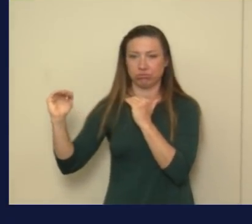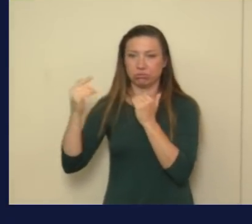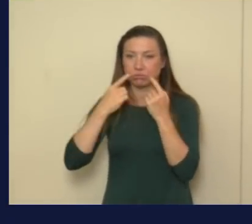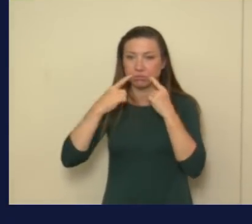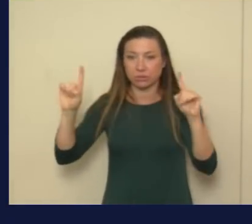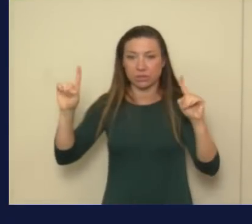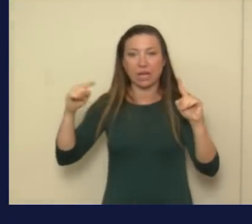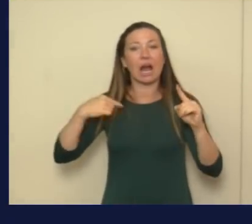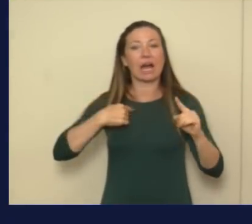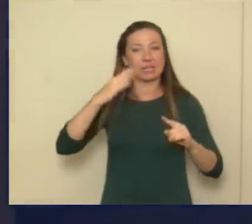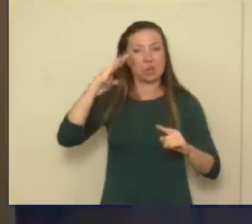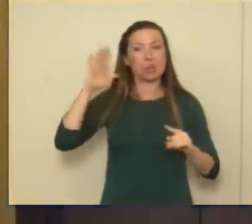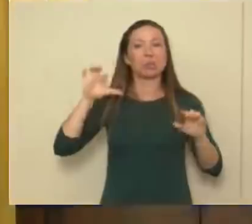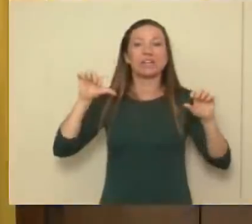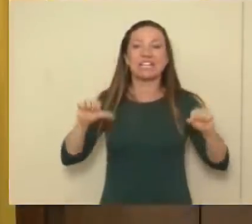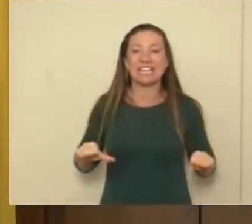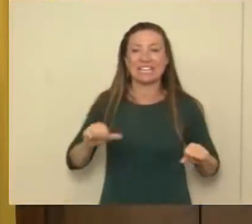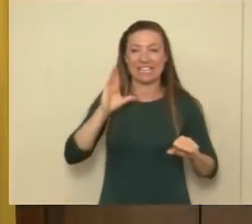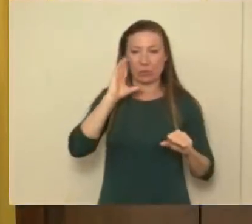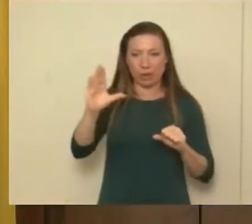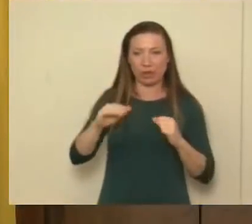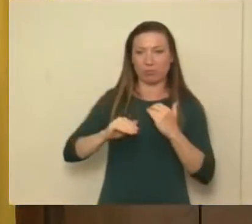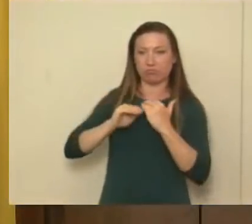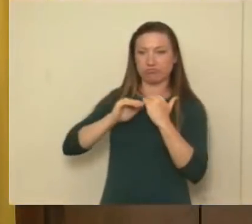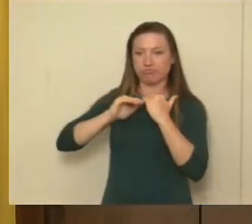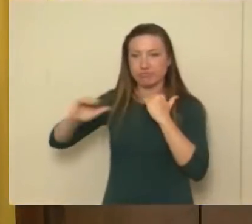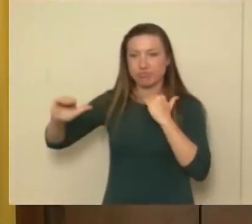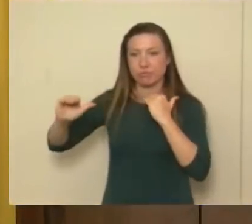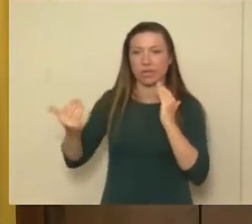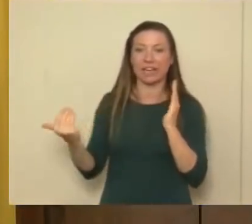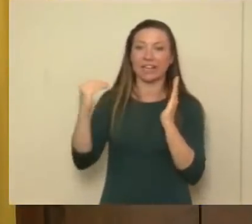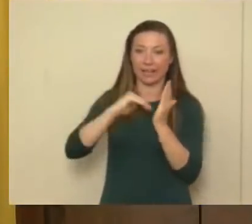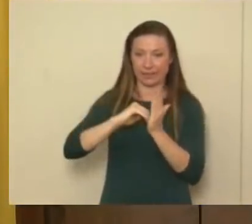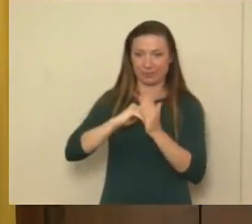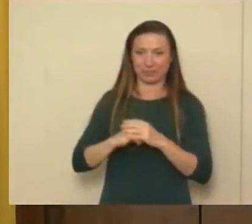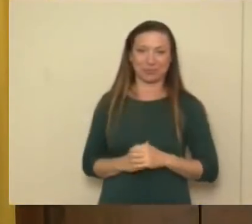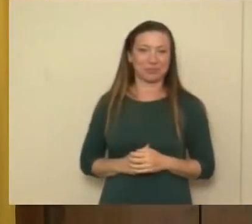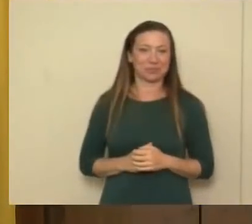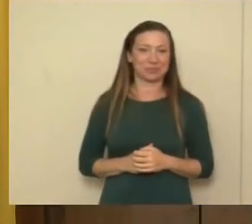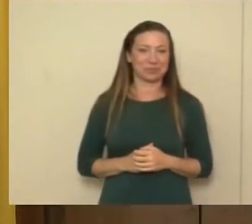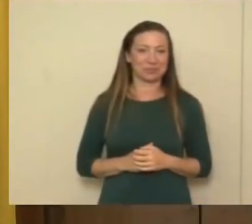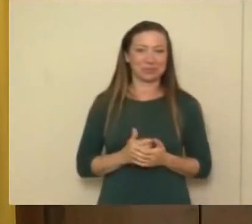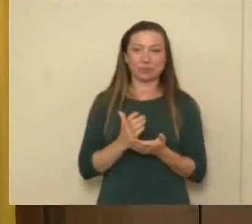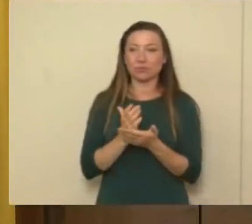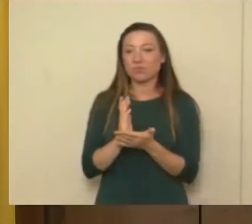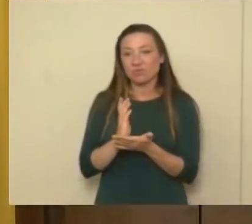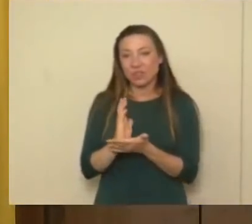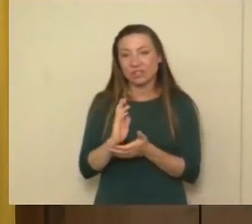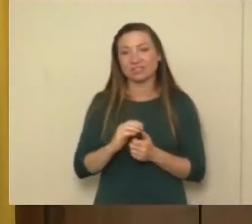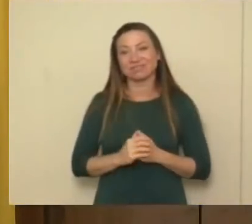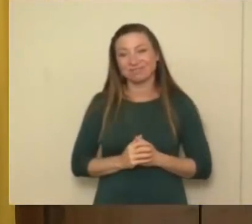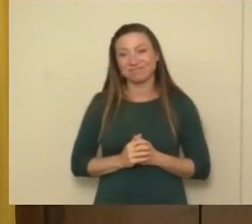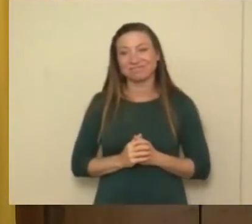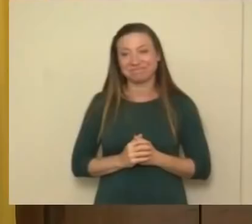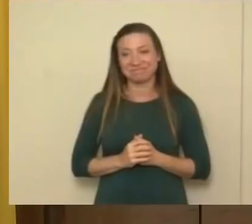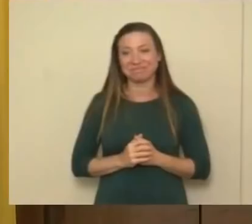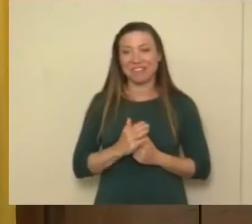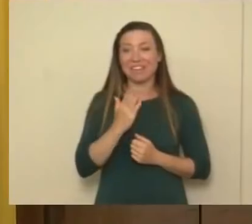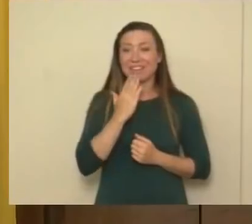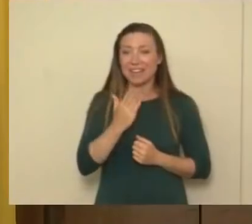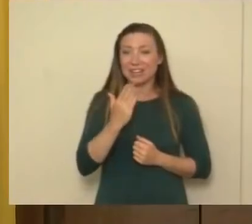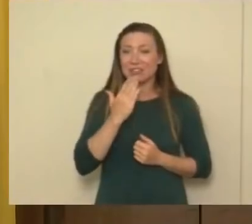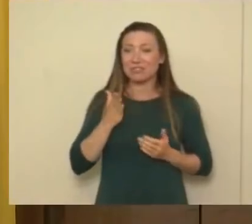flatten it again. All right. I really appreciate that you let us repeat